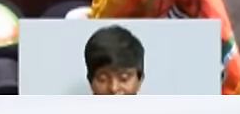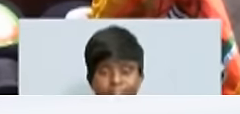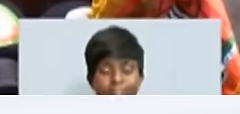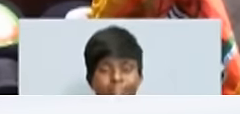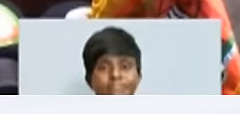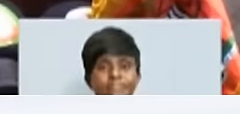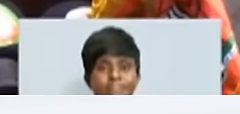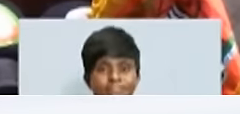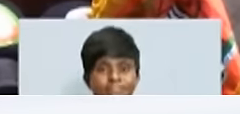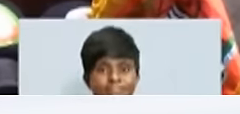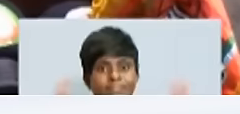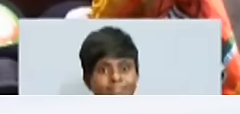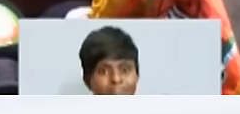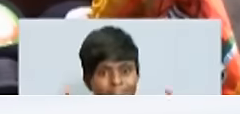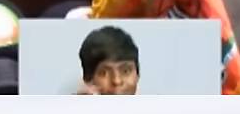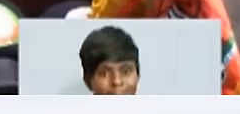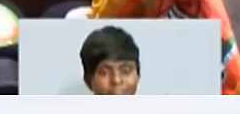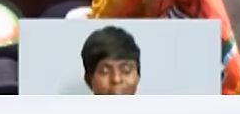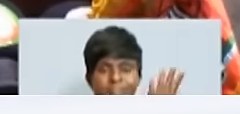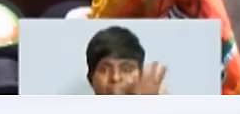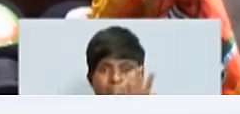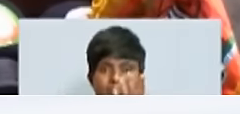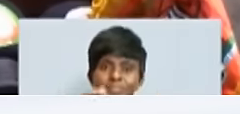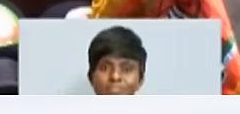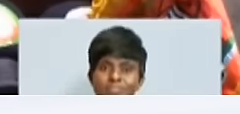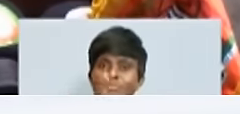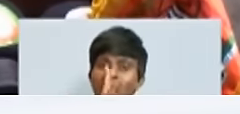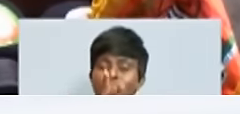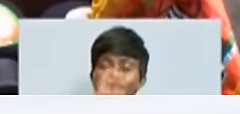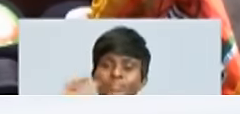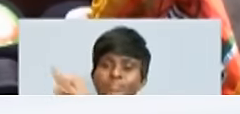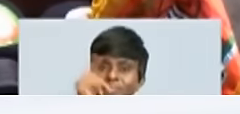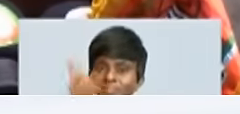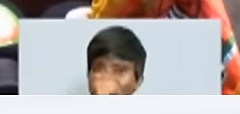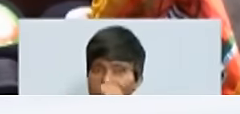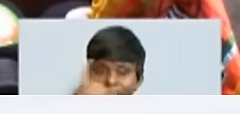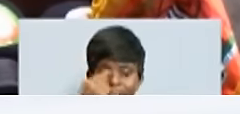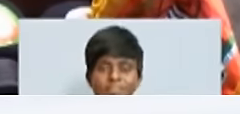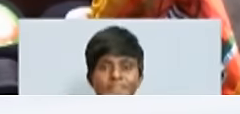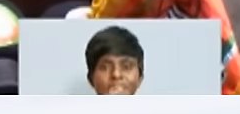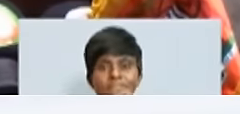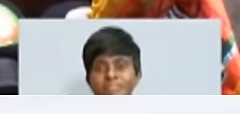aggressively promoting the development of irrigation schemes for our farmers,